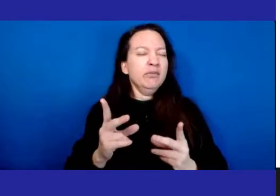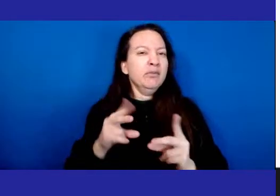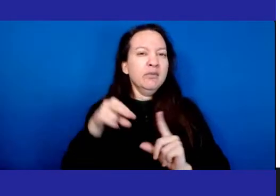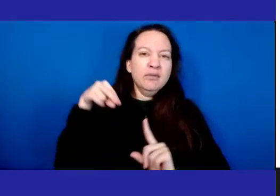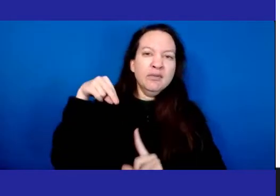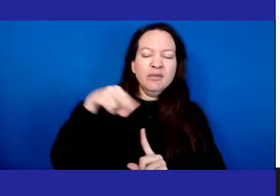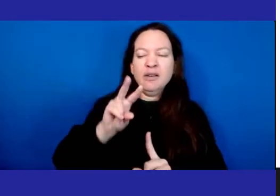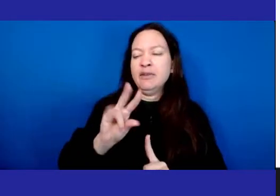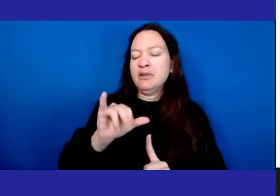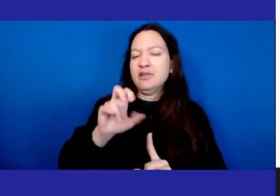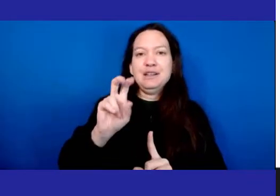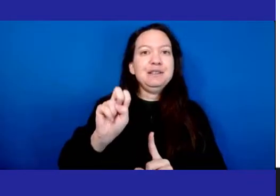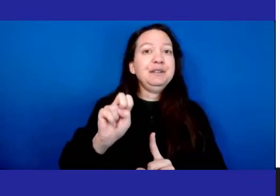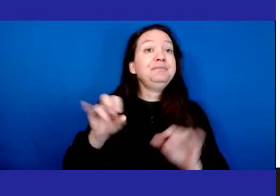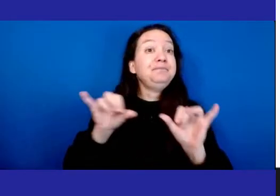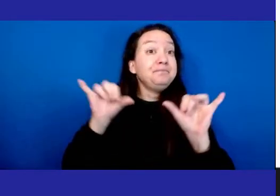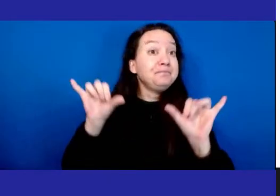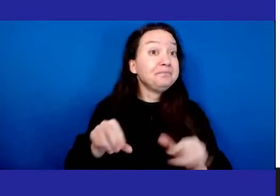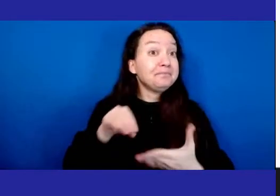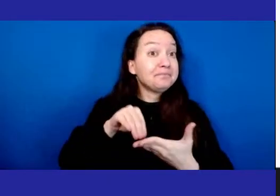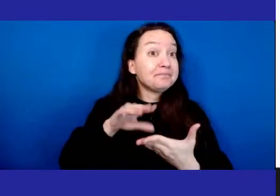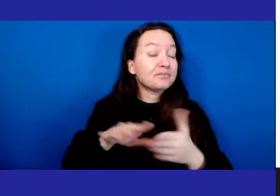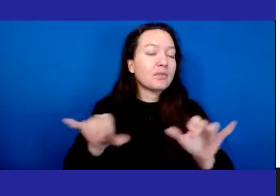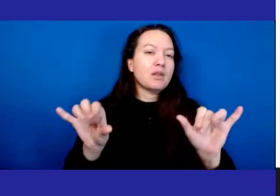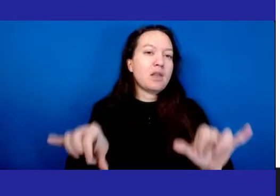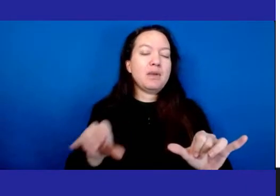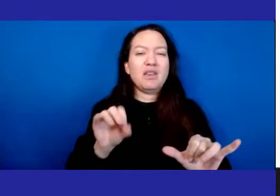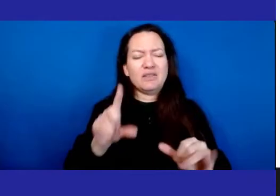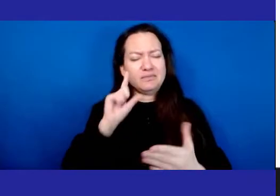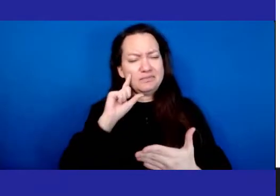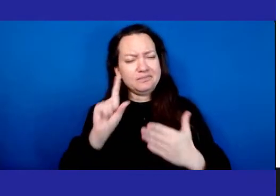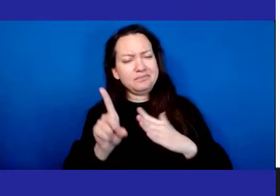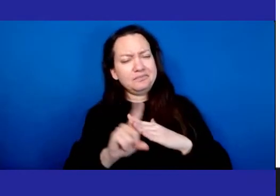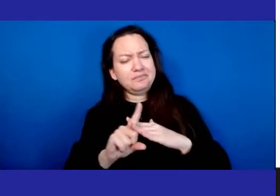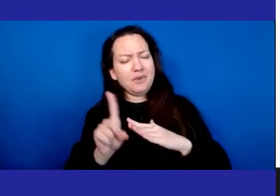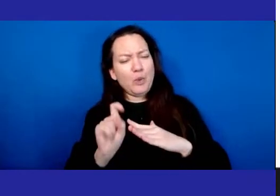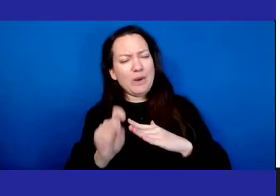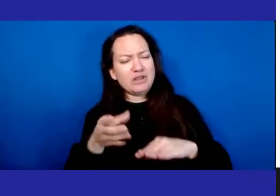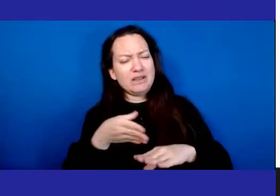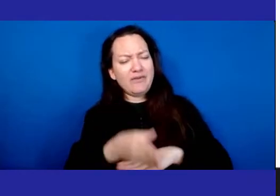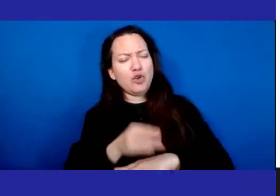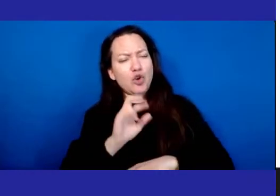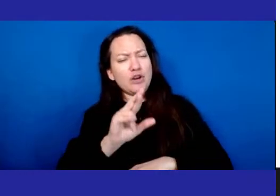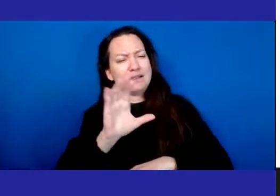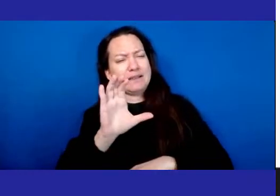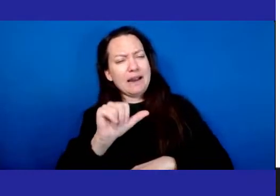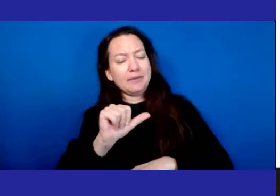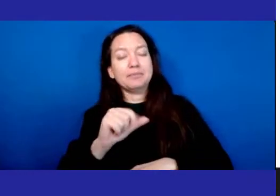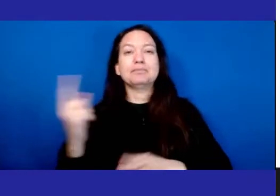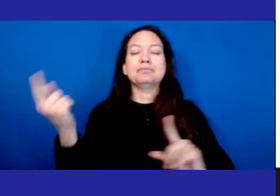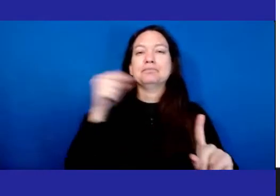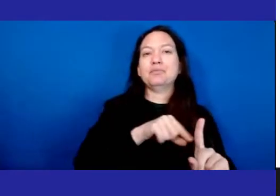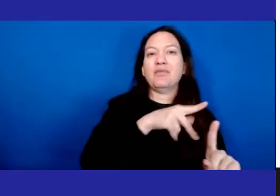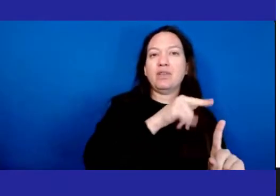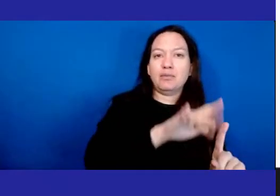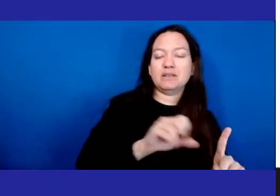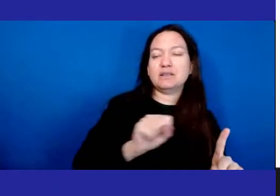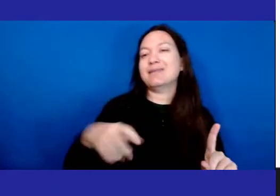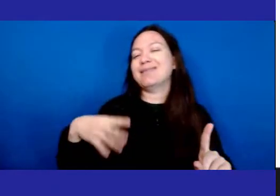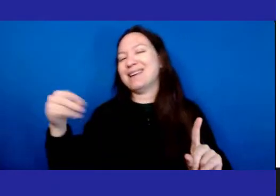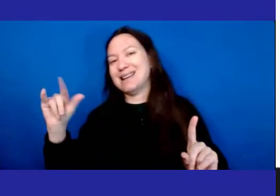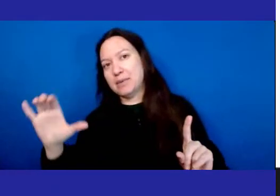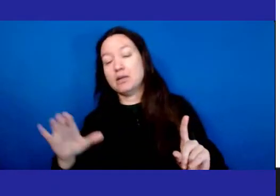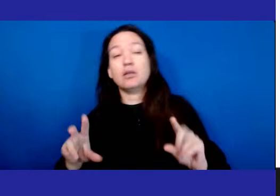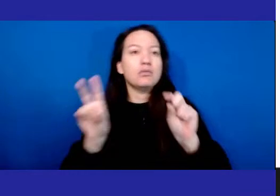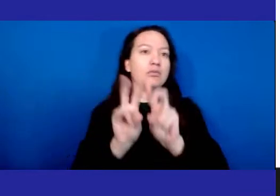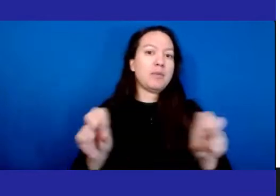the systems of record maintain the same. So if we had a question for after the fact for an RCA, we'd go back to Philips and we'd go back to Epic. Right, so if you're analyzing what